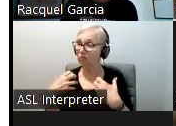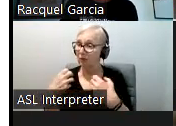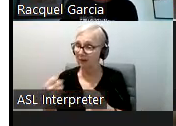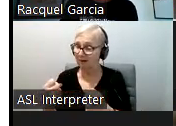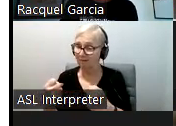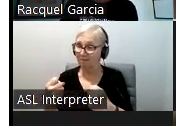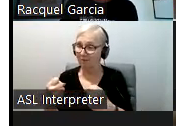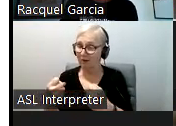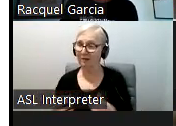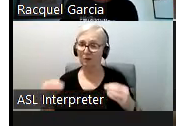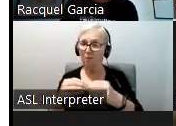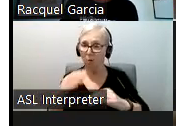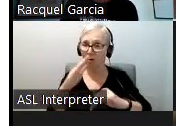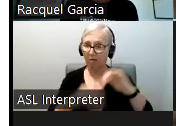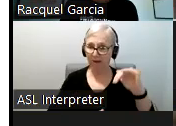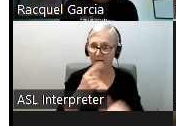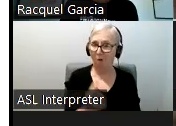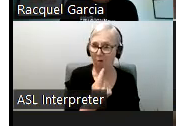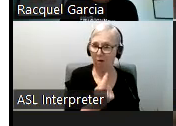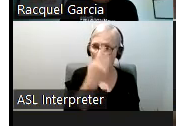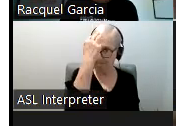covers more than just mental health,